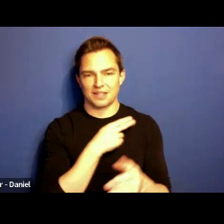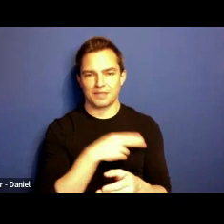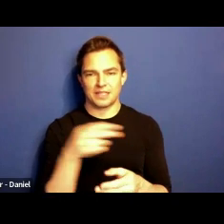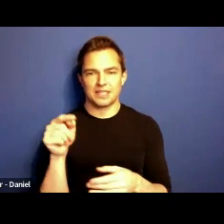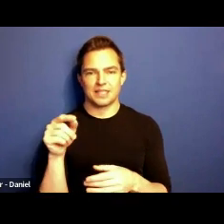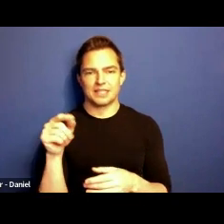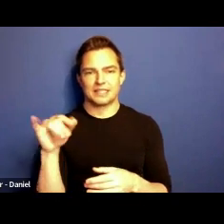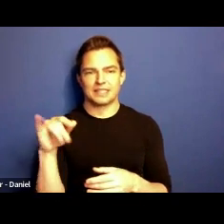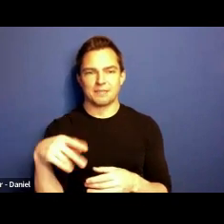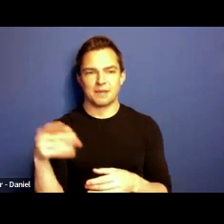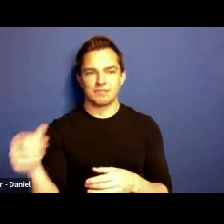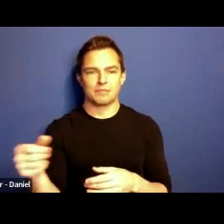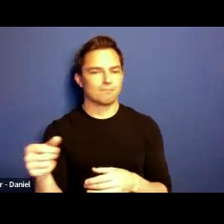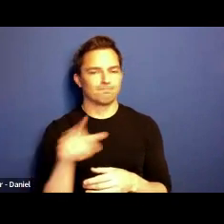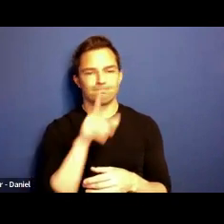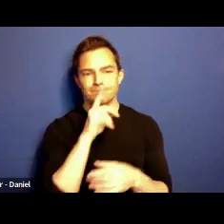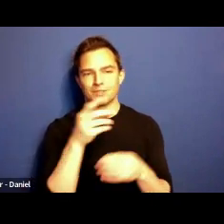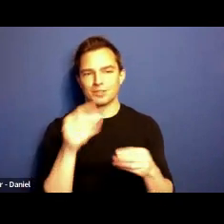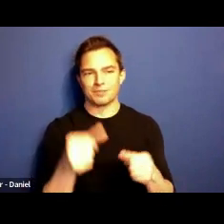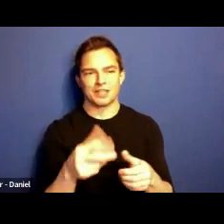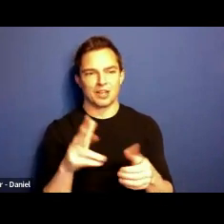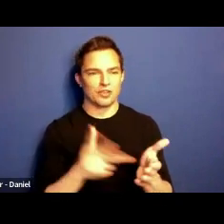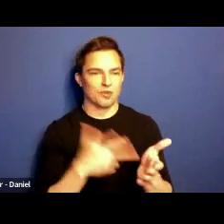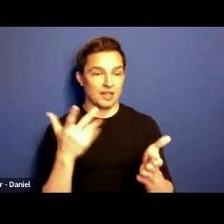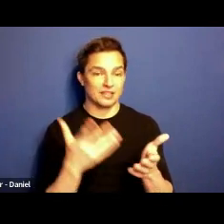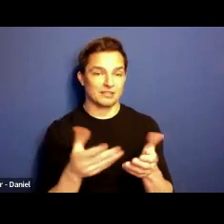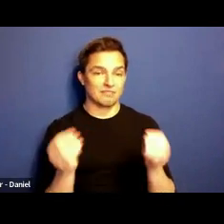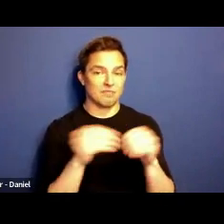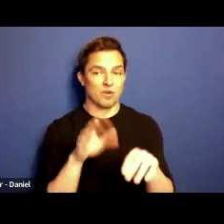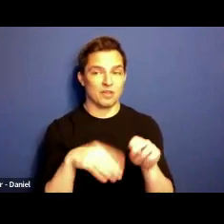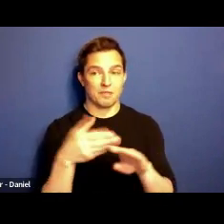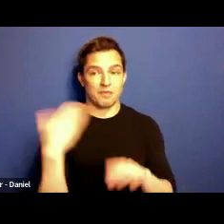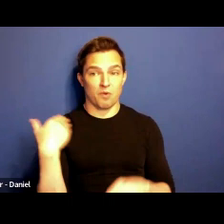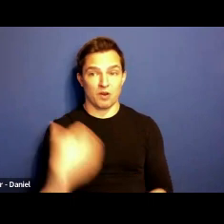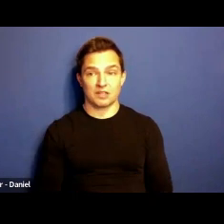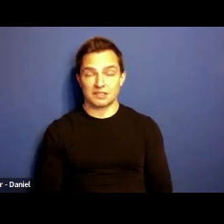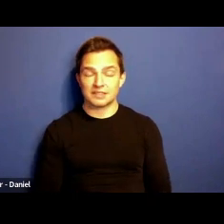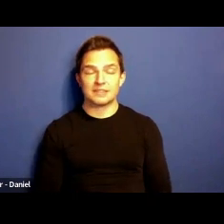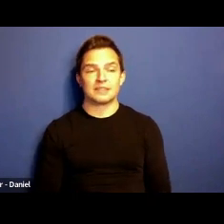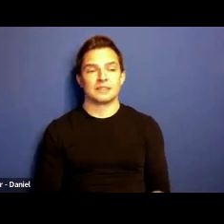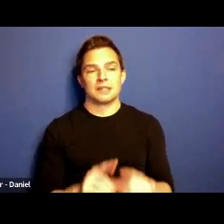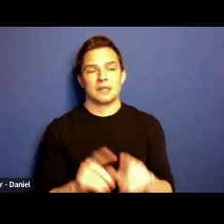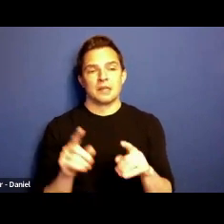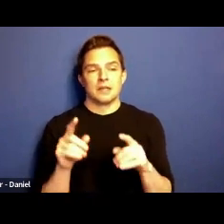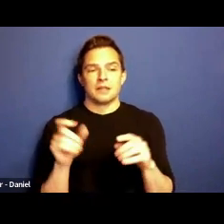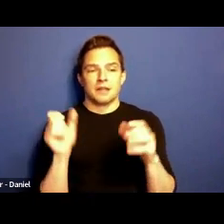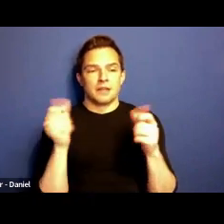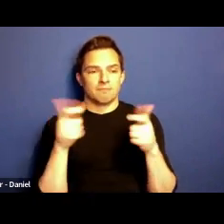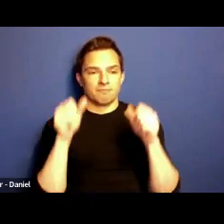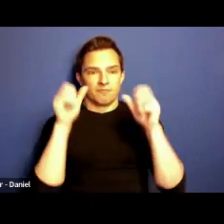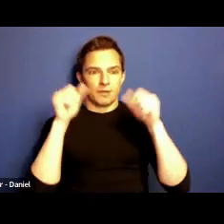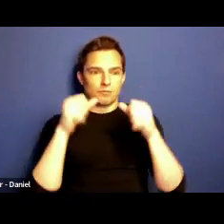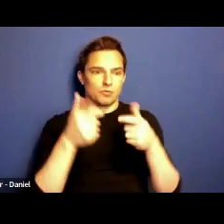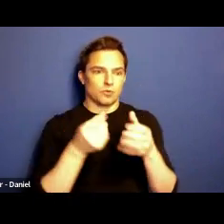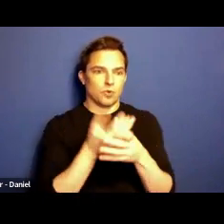spending 3 times more today than they were. But what's really happened is there's been this phenomenal growth in community mental